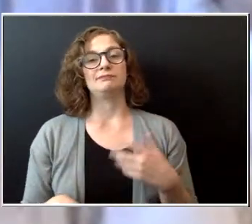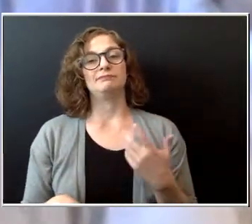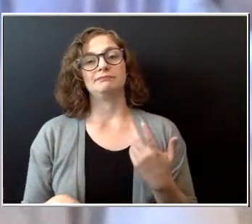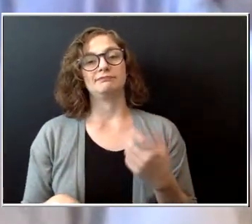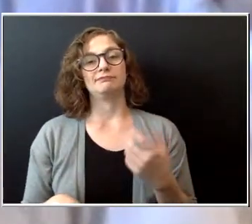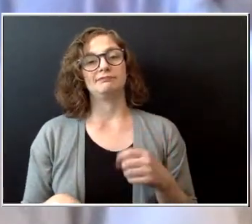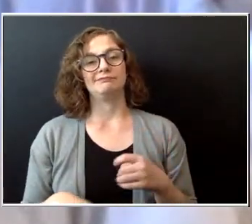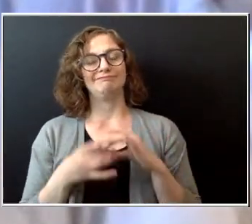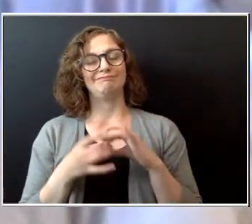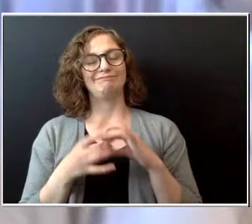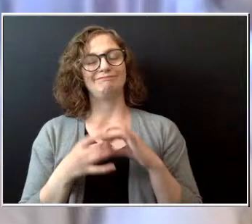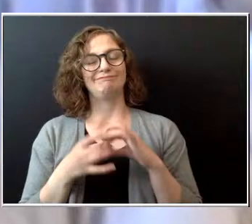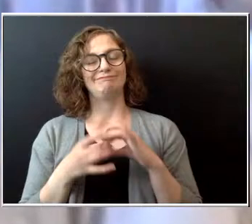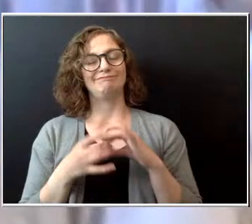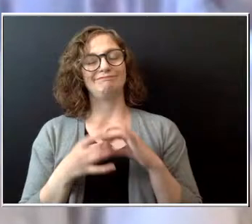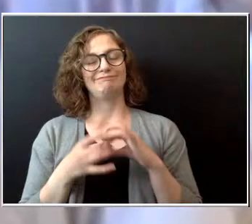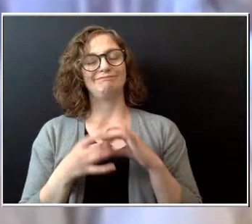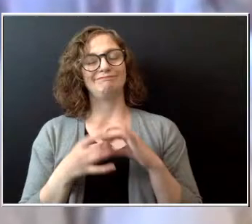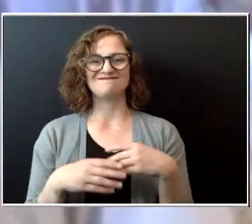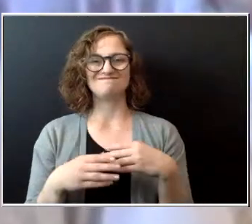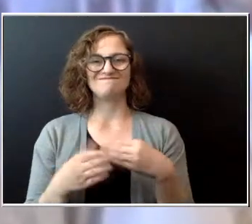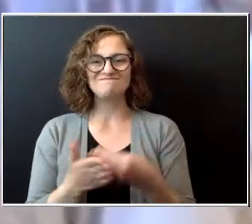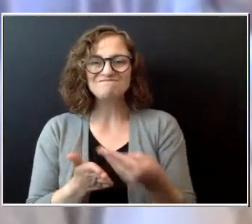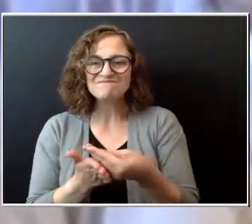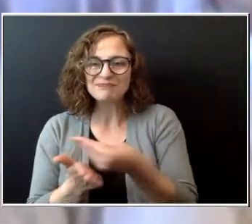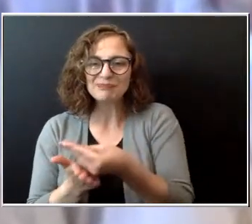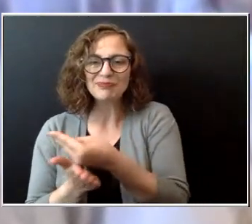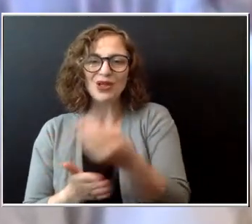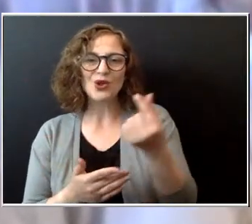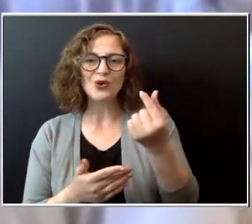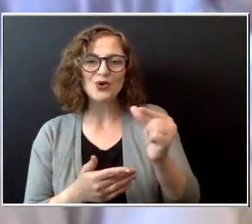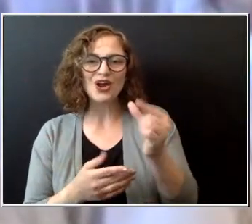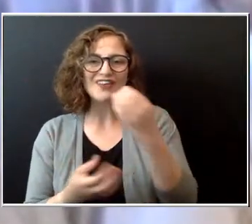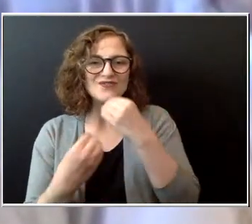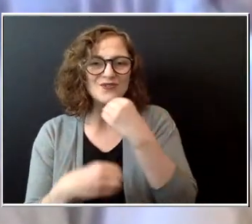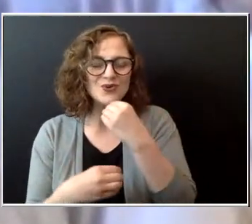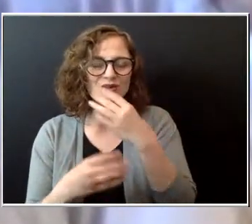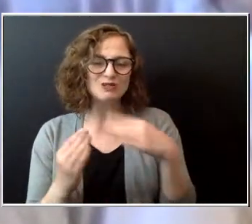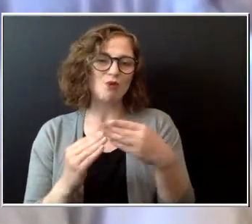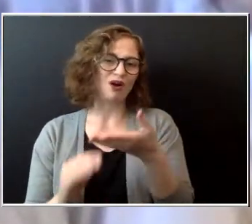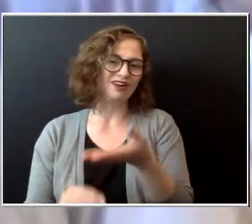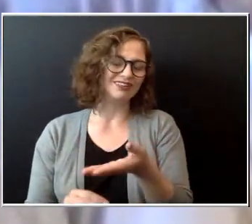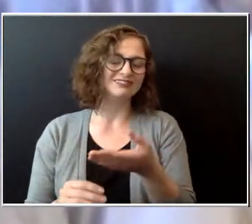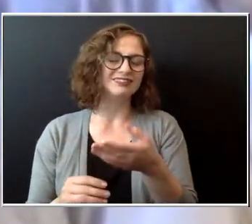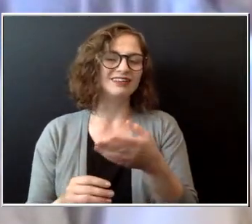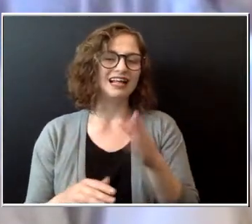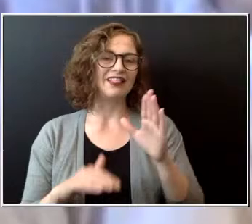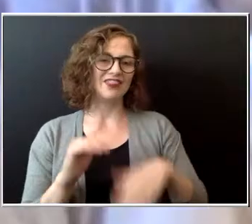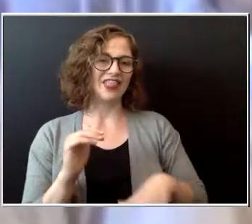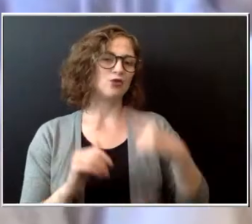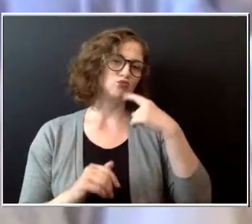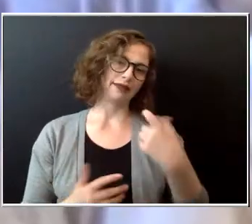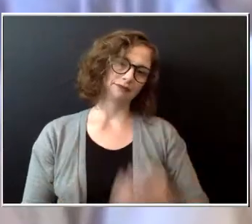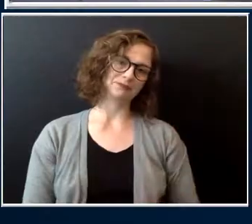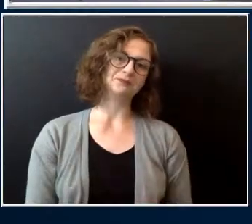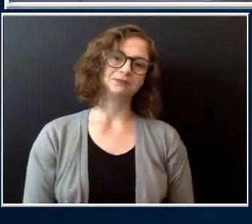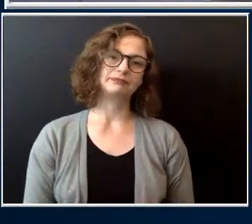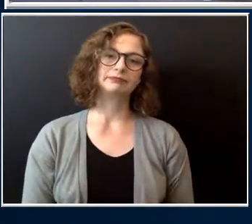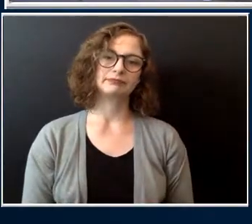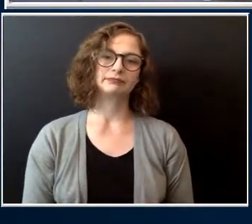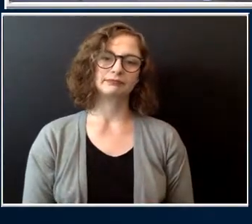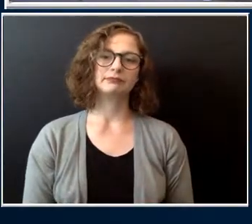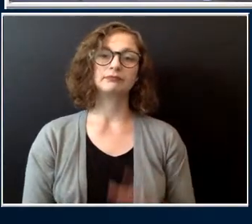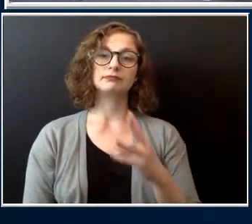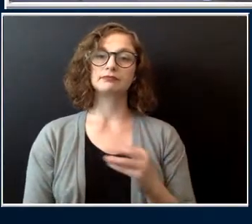getting green foods, more green foods at the store than we get red foods. Yeah, that's